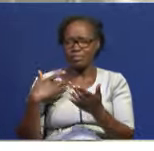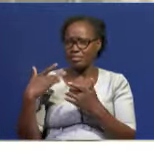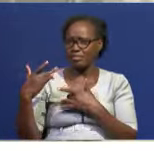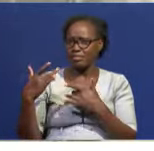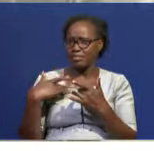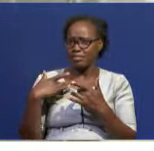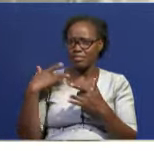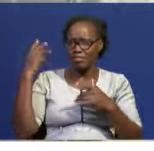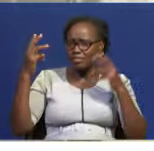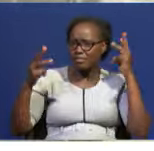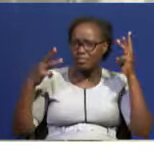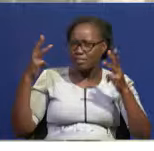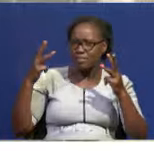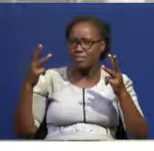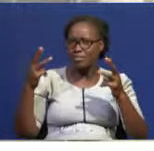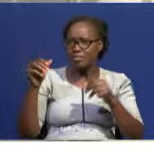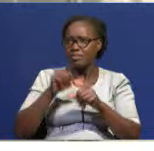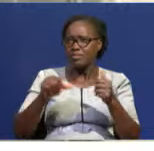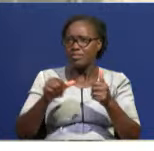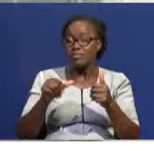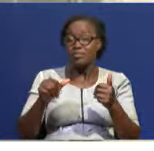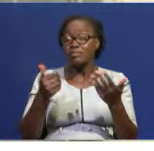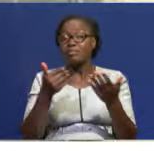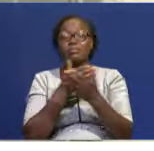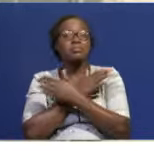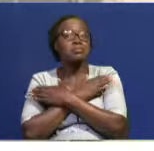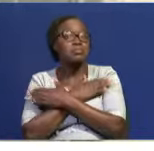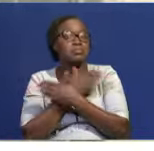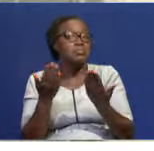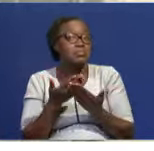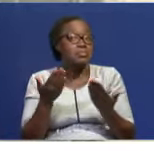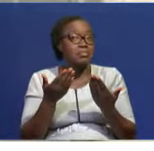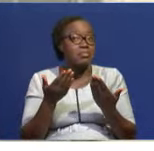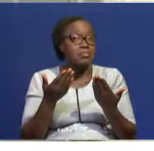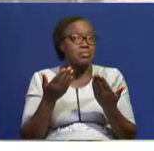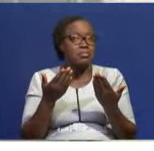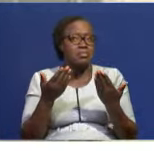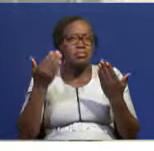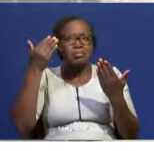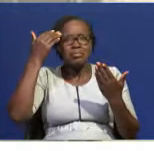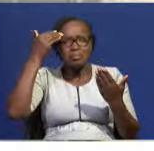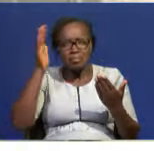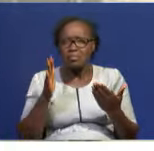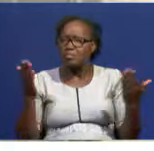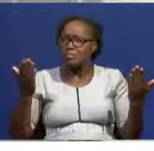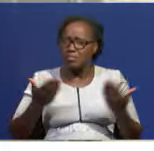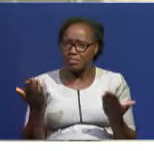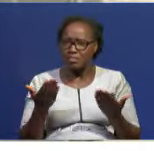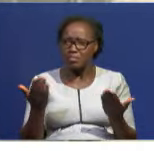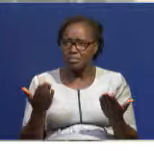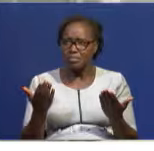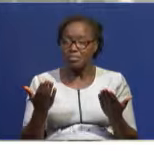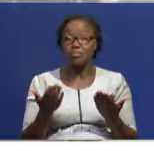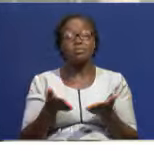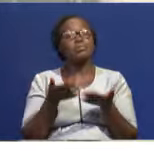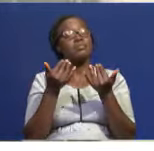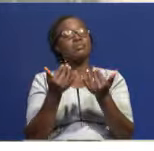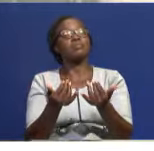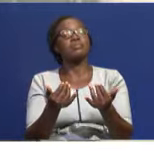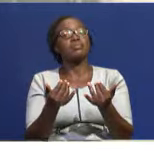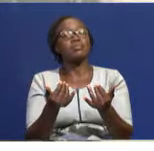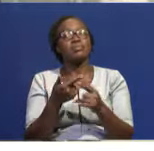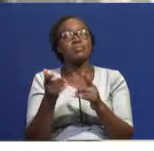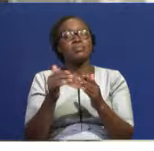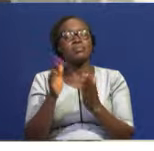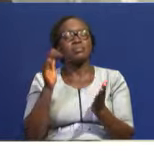concerned and worried about the whereabouts of their counterparts, who they do not, or rather cannot be accounted for as we speak. But to